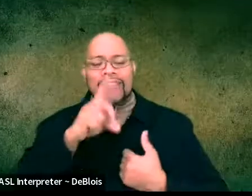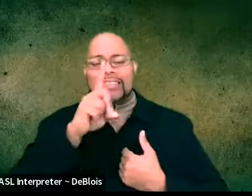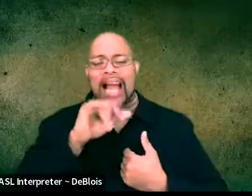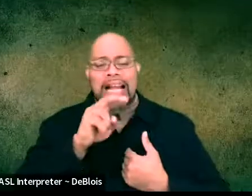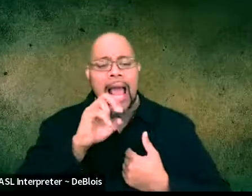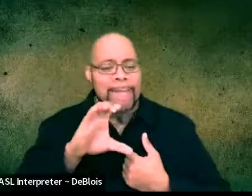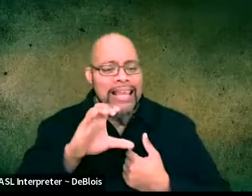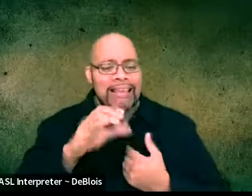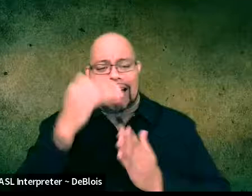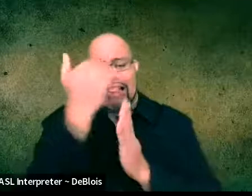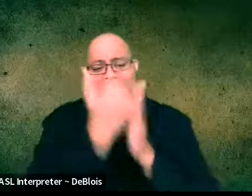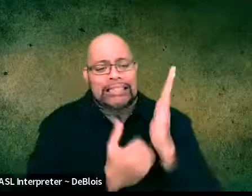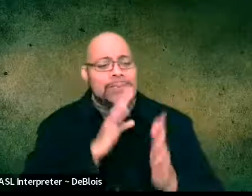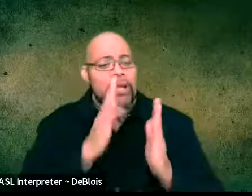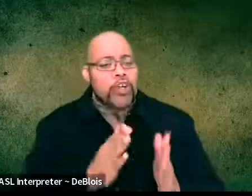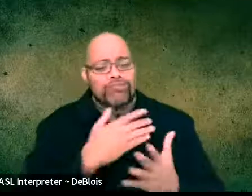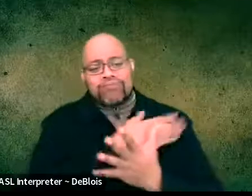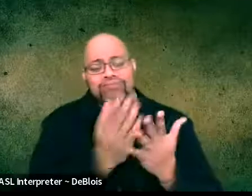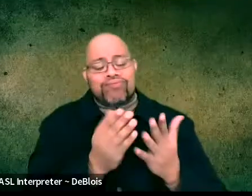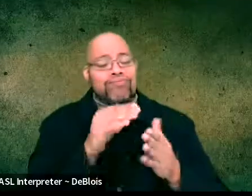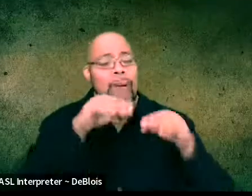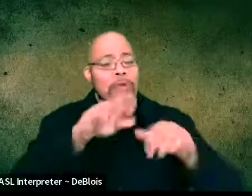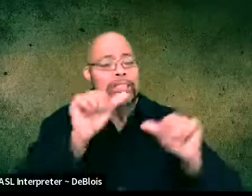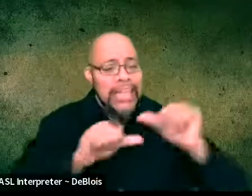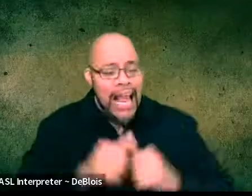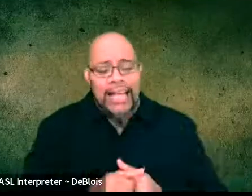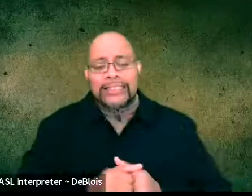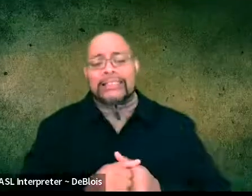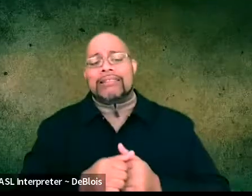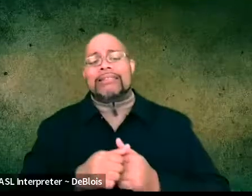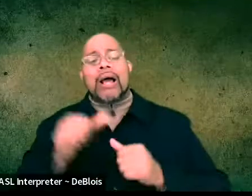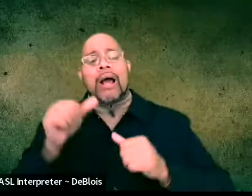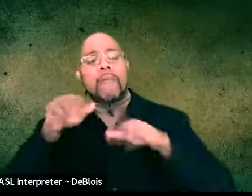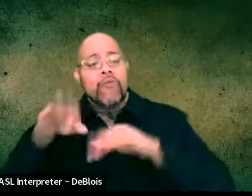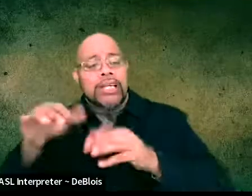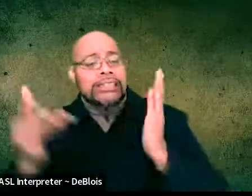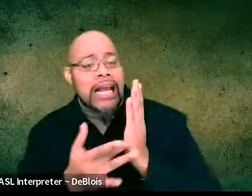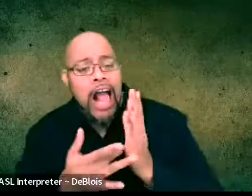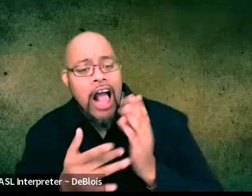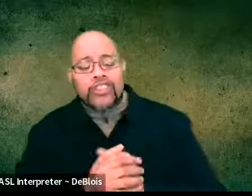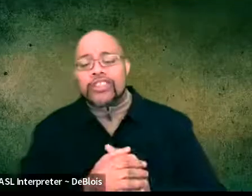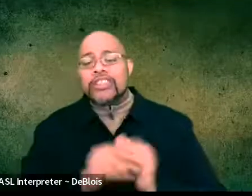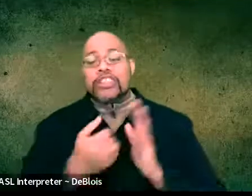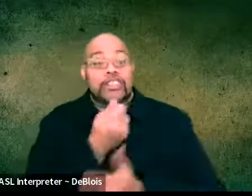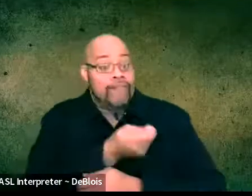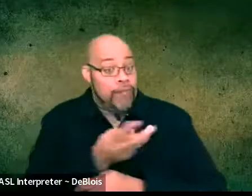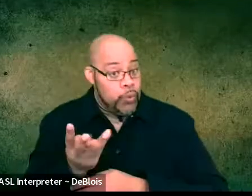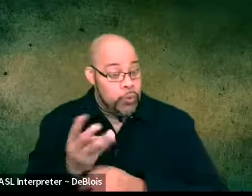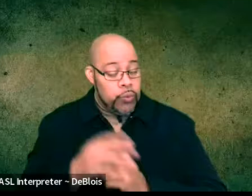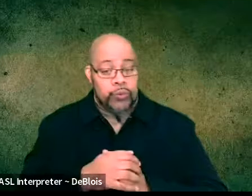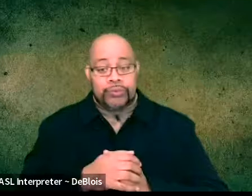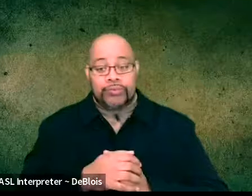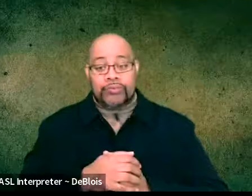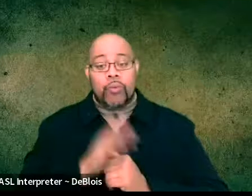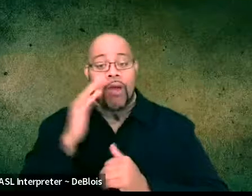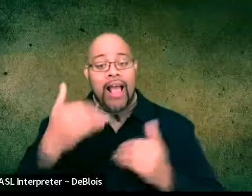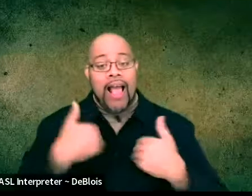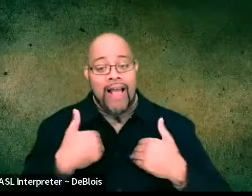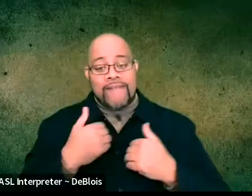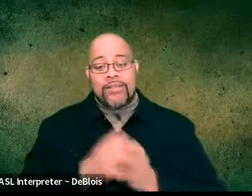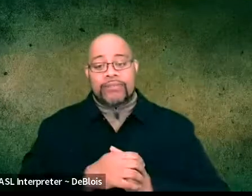list of speakers that range from marine science to marine technology. And so just a few. We're going to